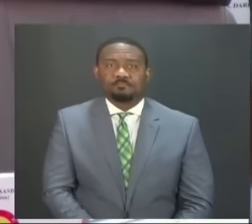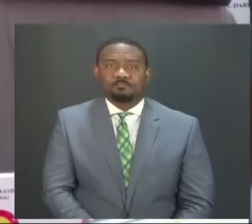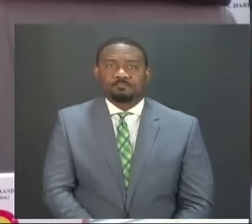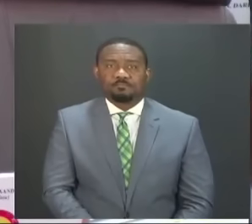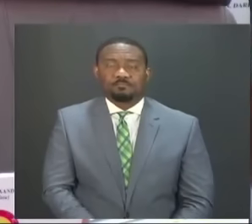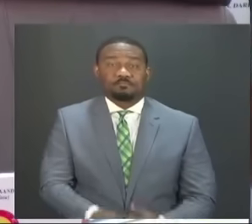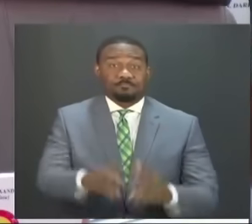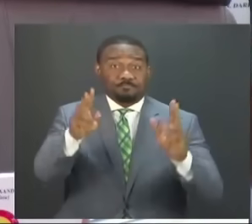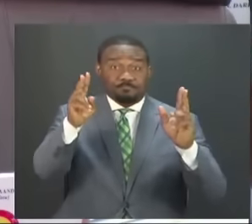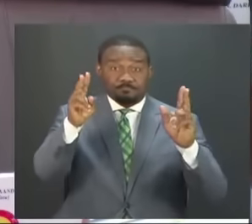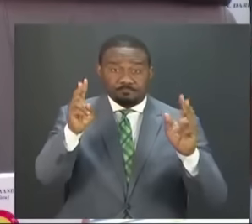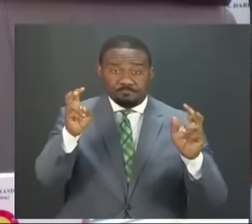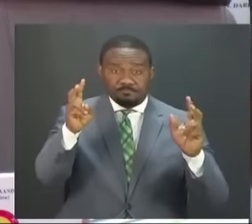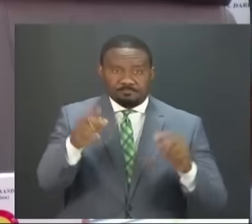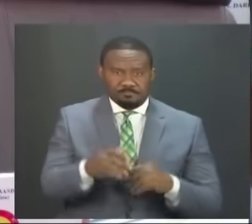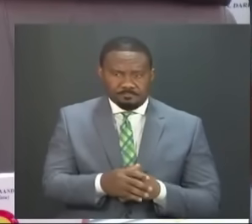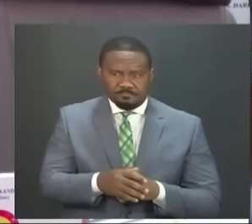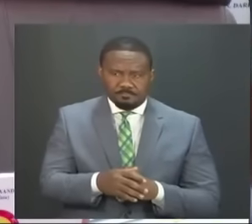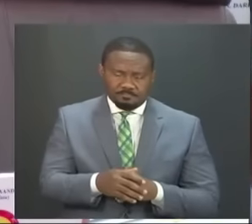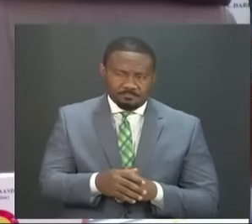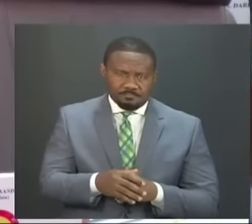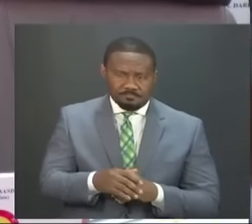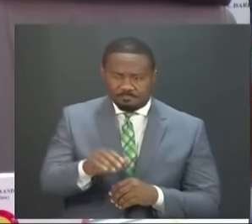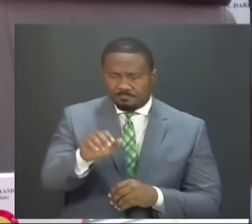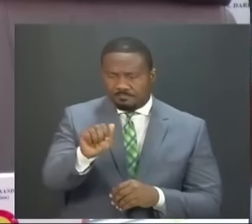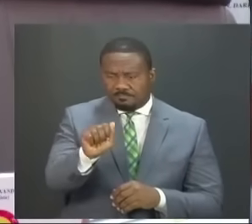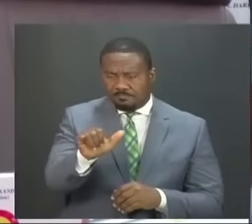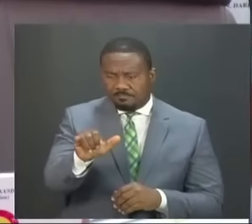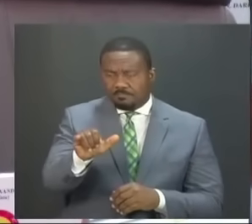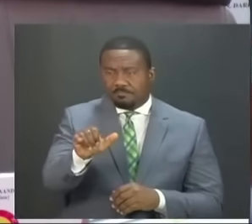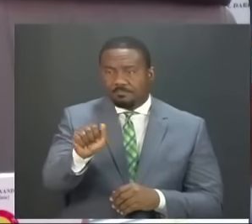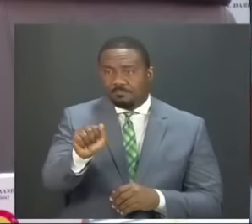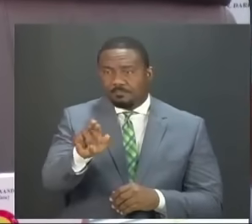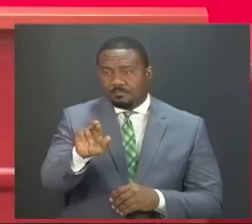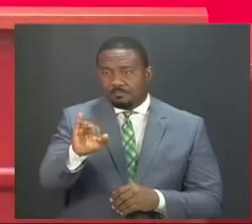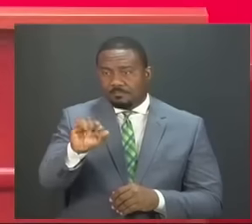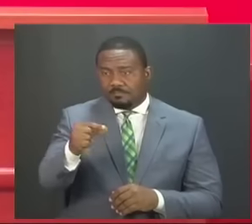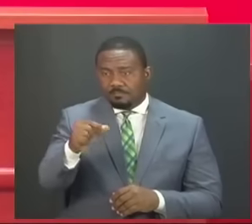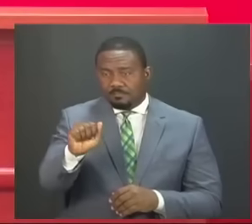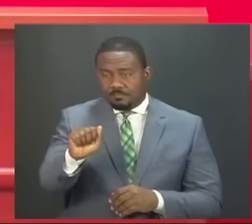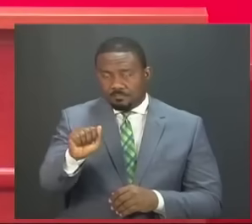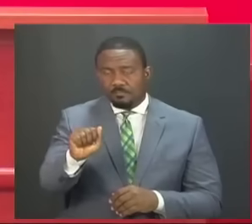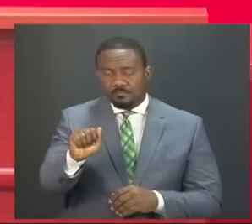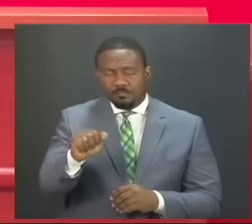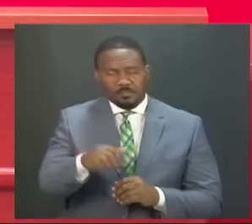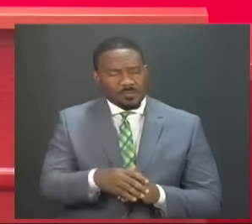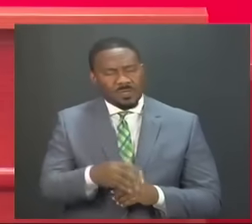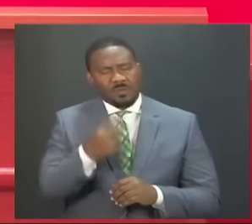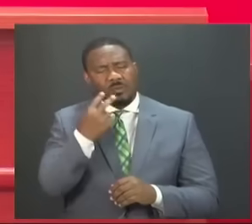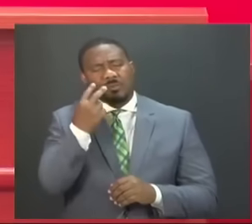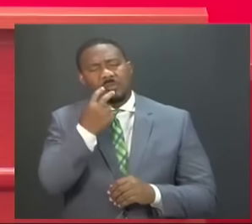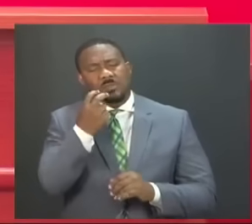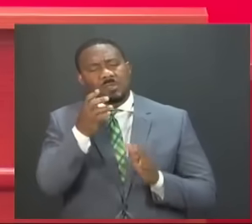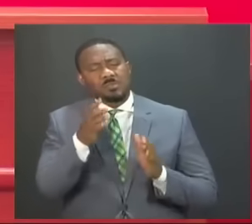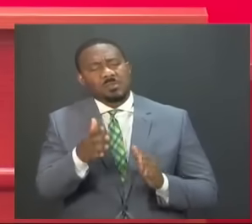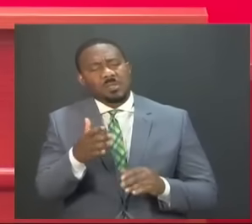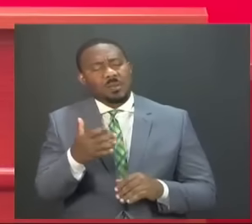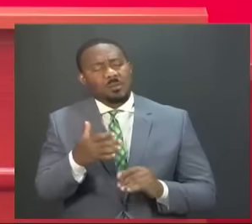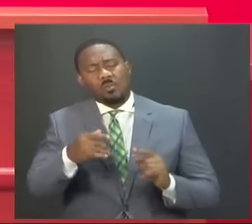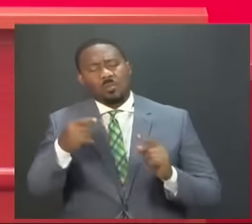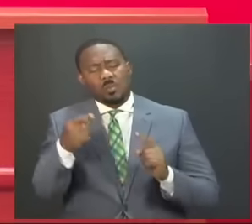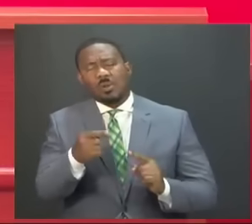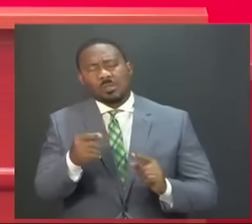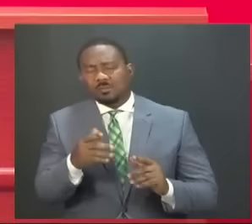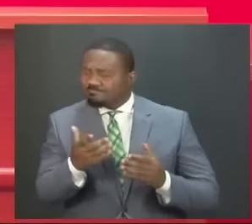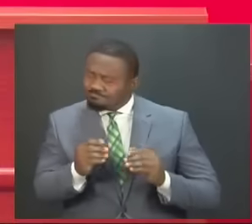Quote, Mr. Ayariga, Mr. Speaker, that is the point I'm making. The point